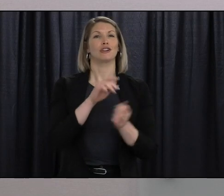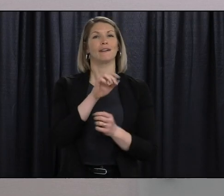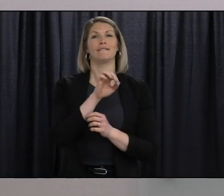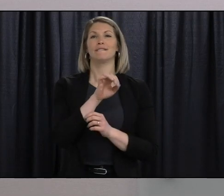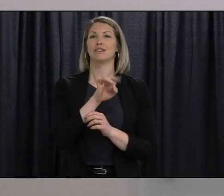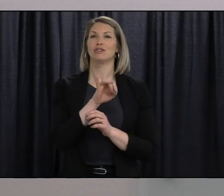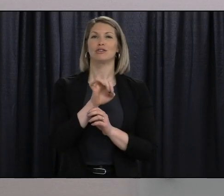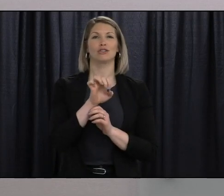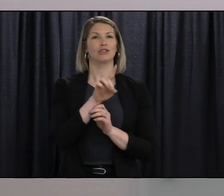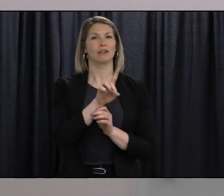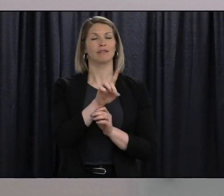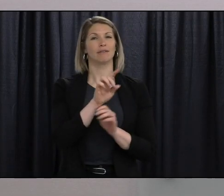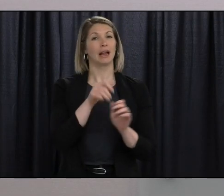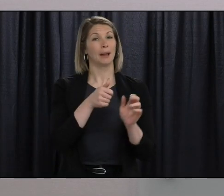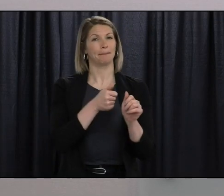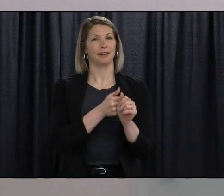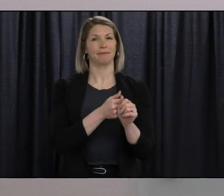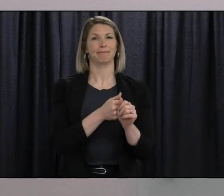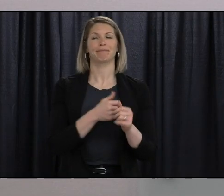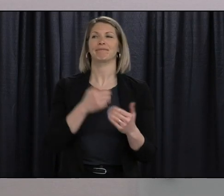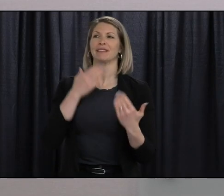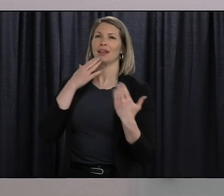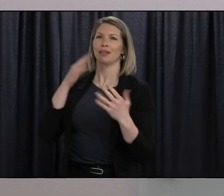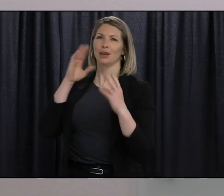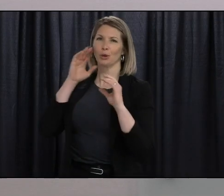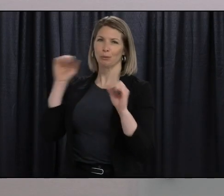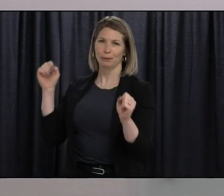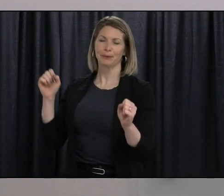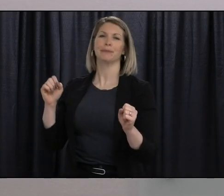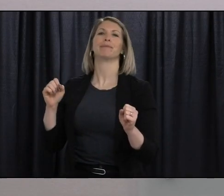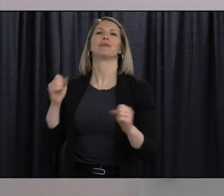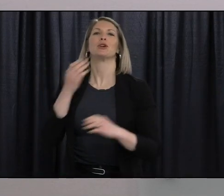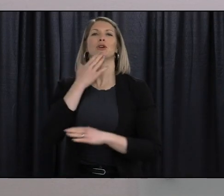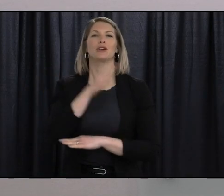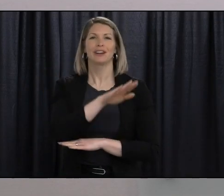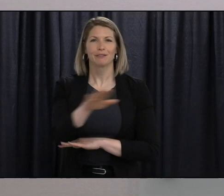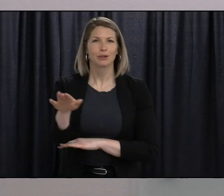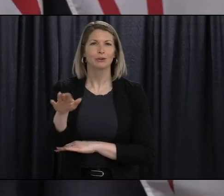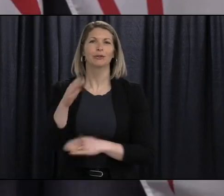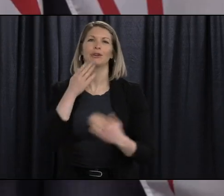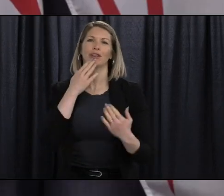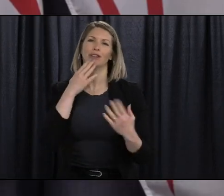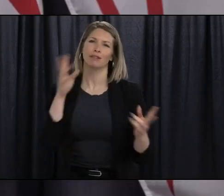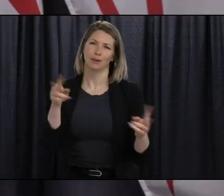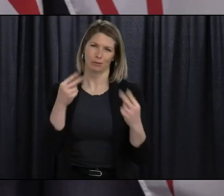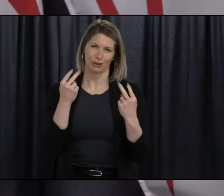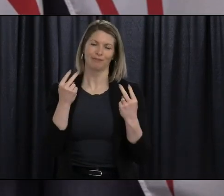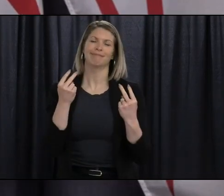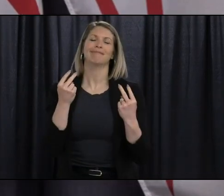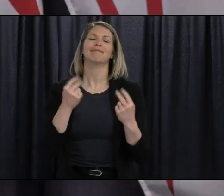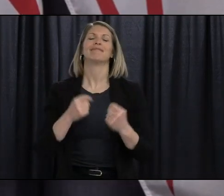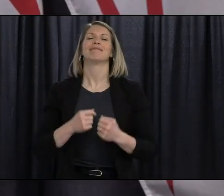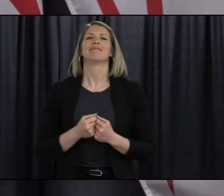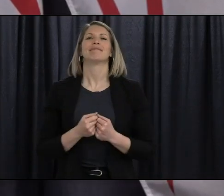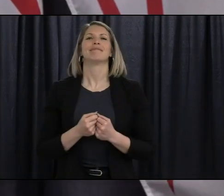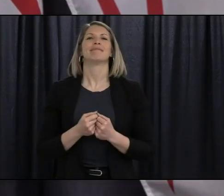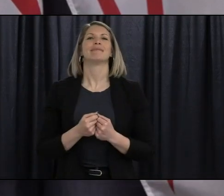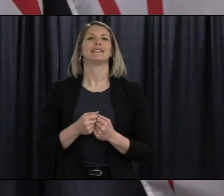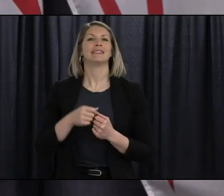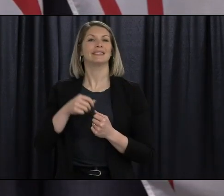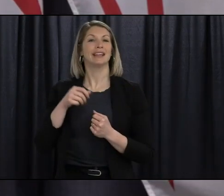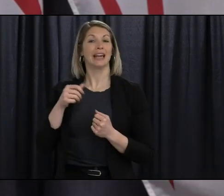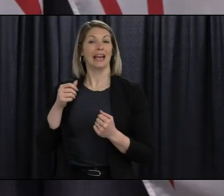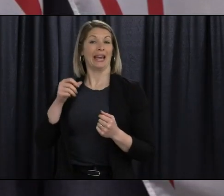Medical Officer, for today's update. Thank you, Premier. Good afternoon, everyone. Thank you for joining us today. Since the